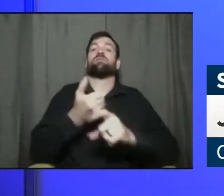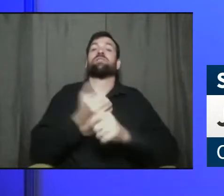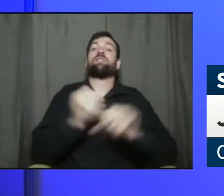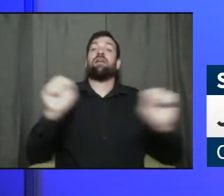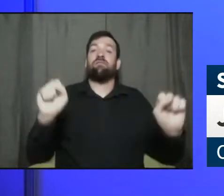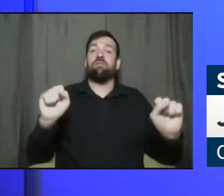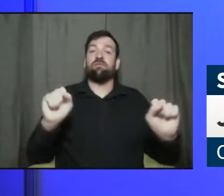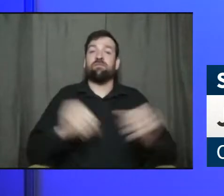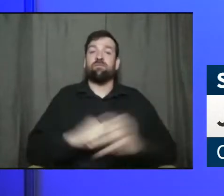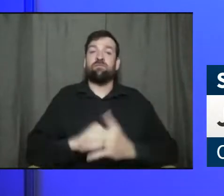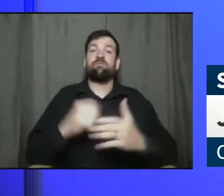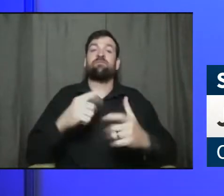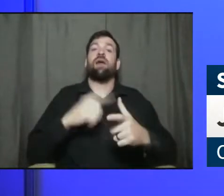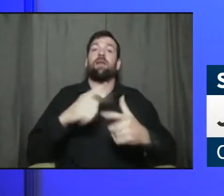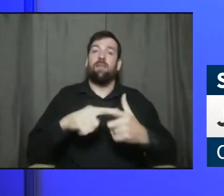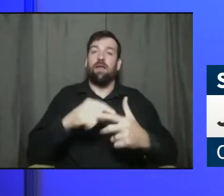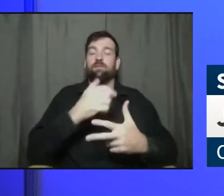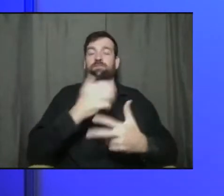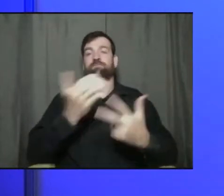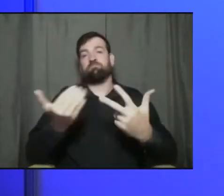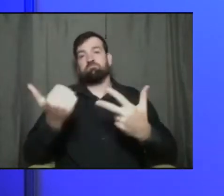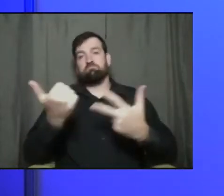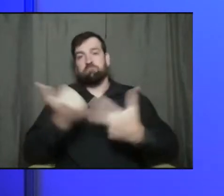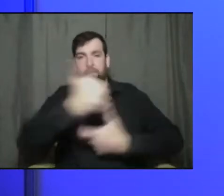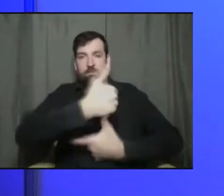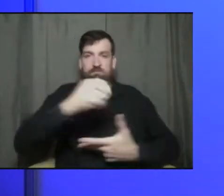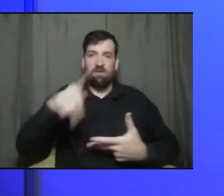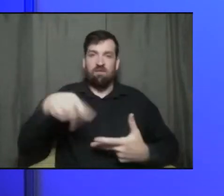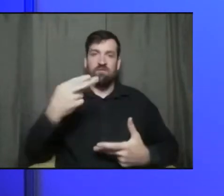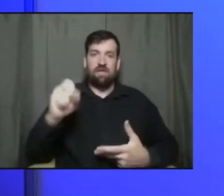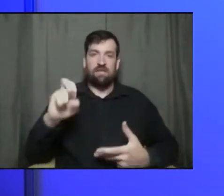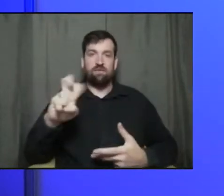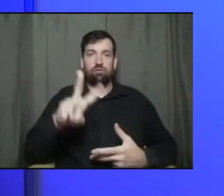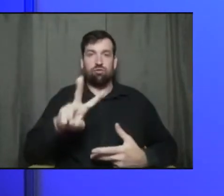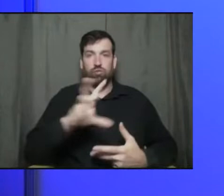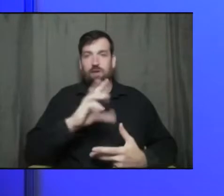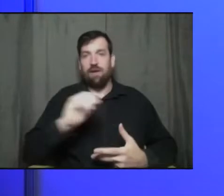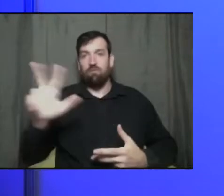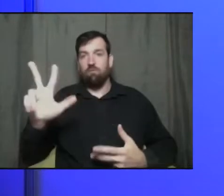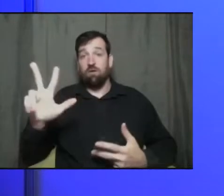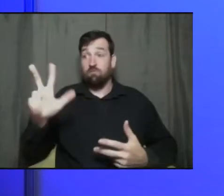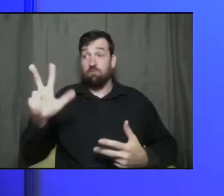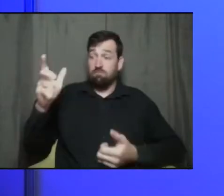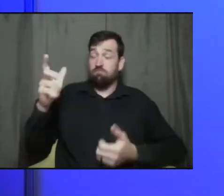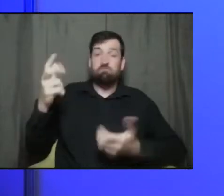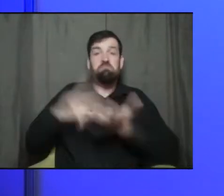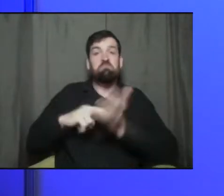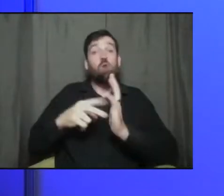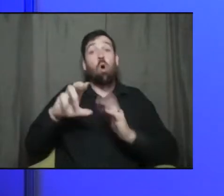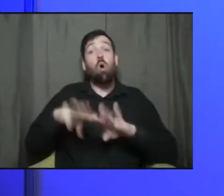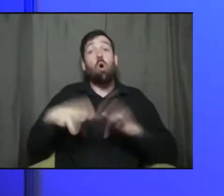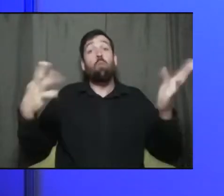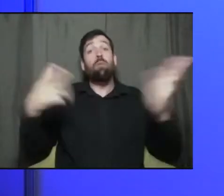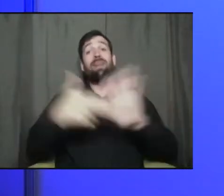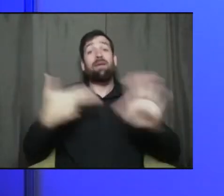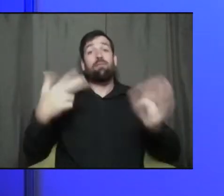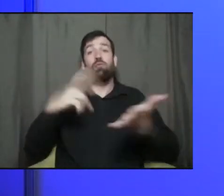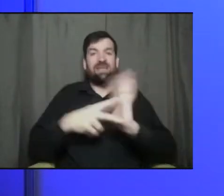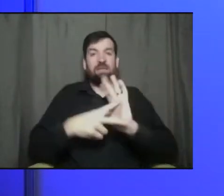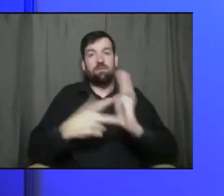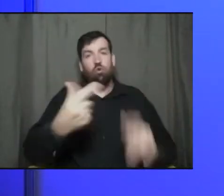2 and 3 clinical trials. Open label just means that everybody qualifies for the therapy, everybody knows they're getting the